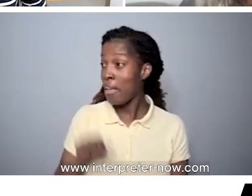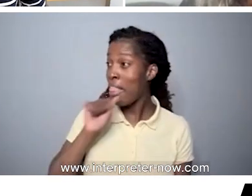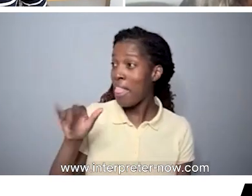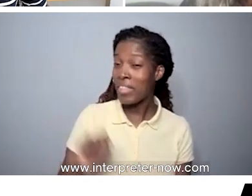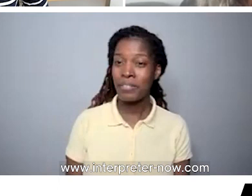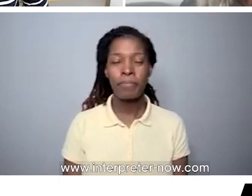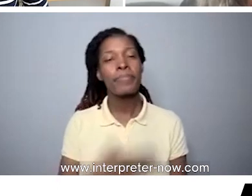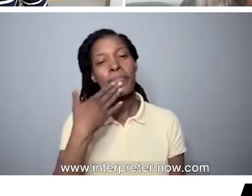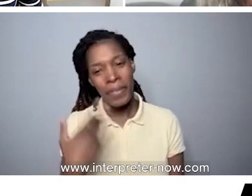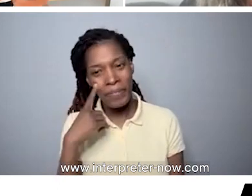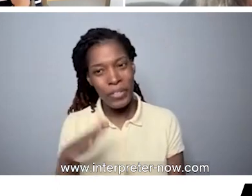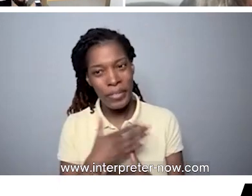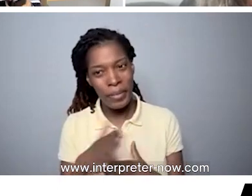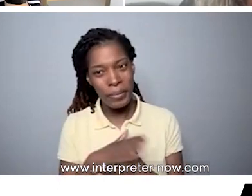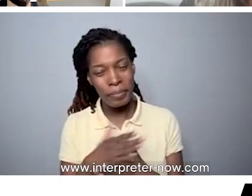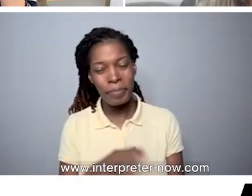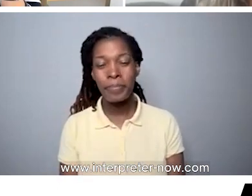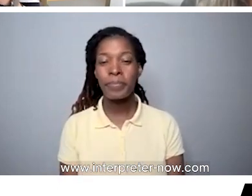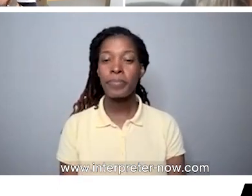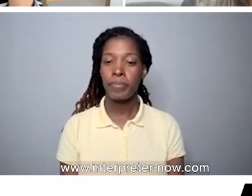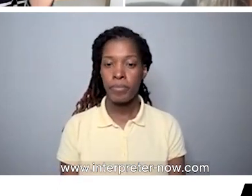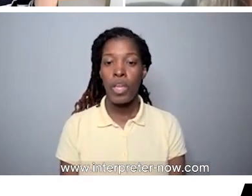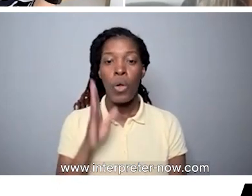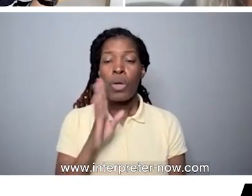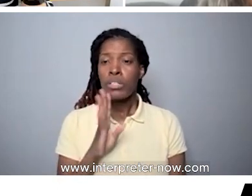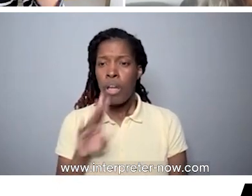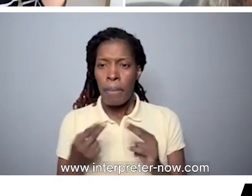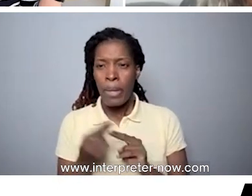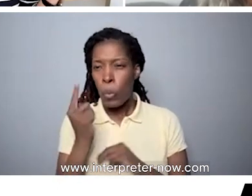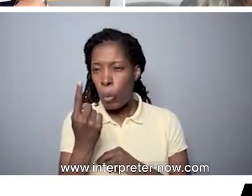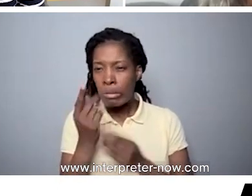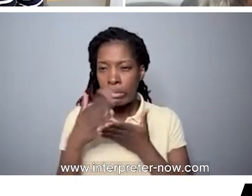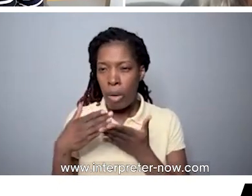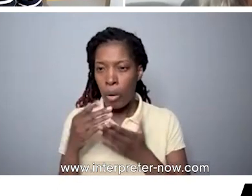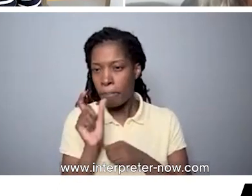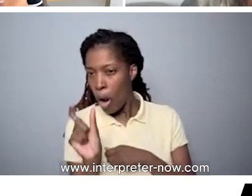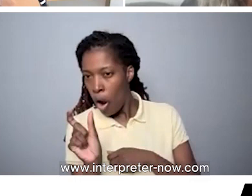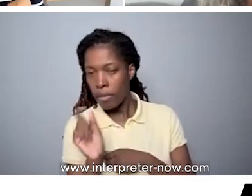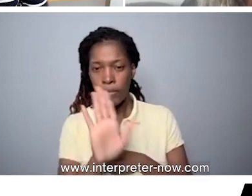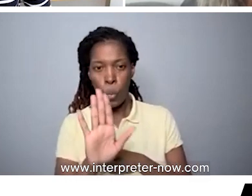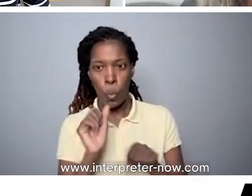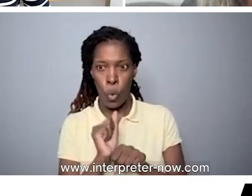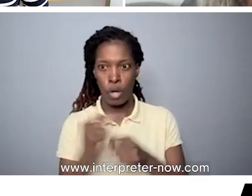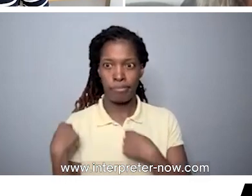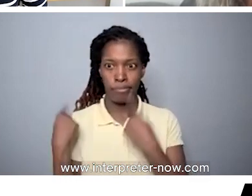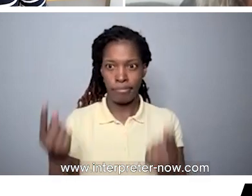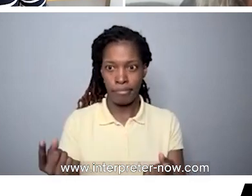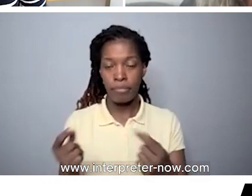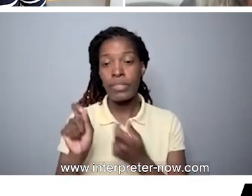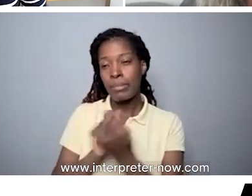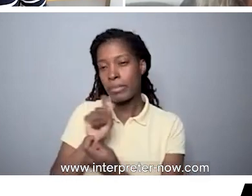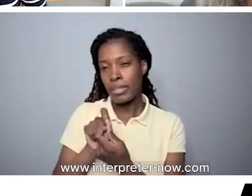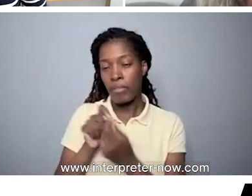sharing. So we're going to talk about a piece of that bigger work that you do, specifically focus